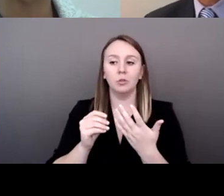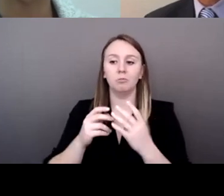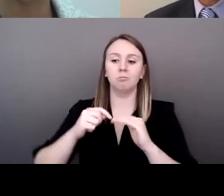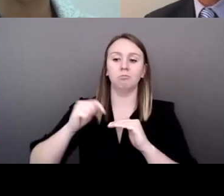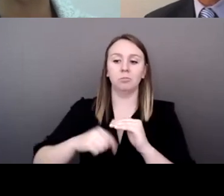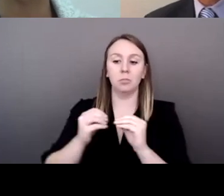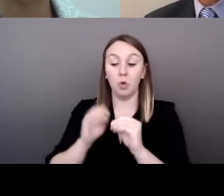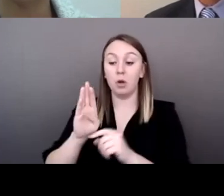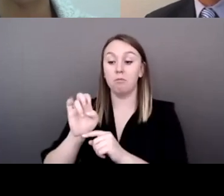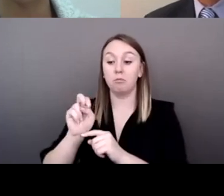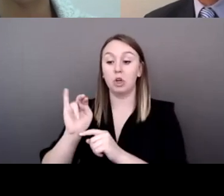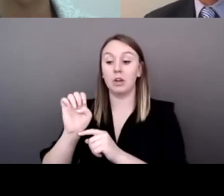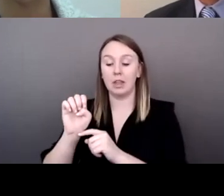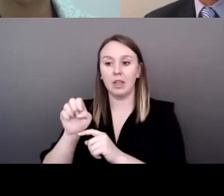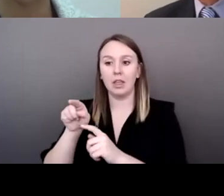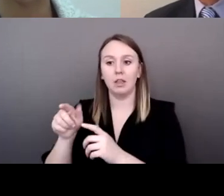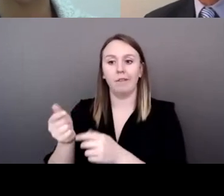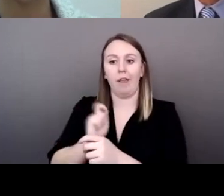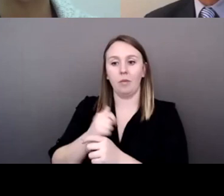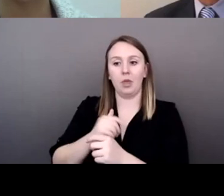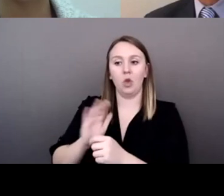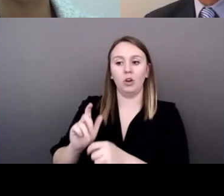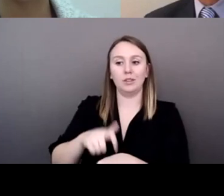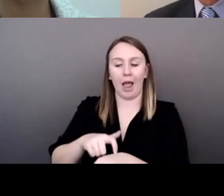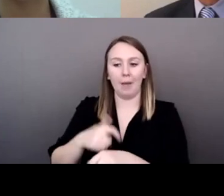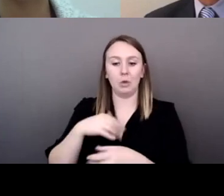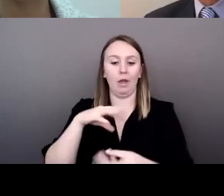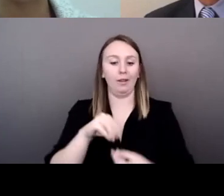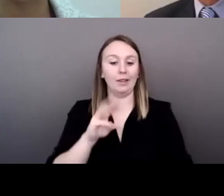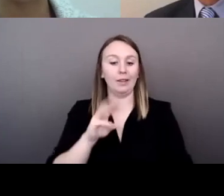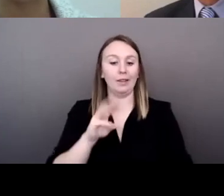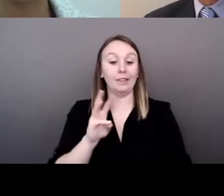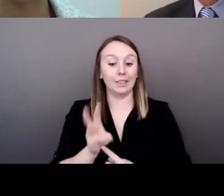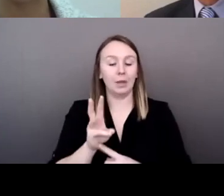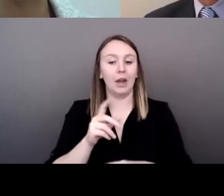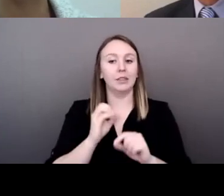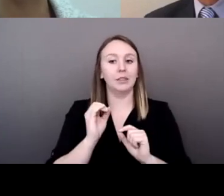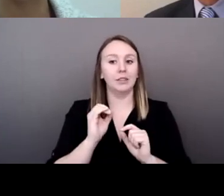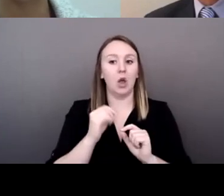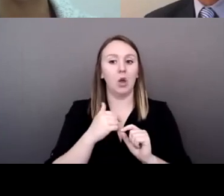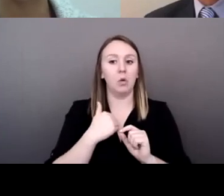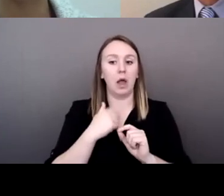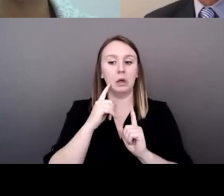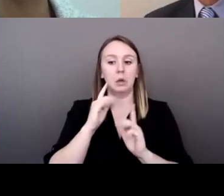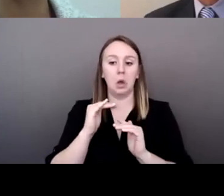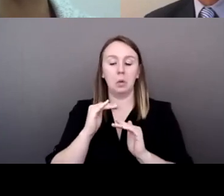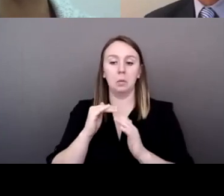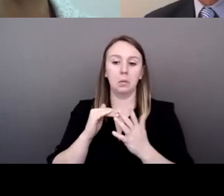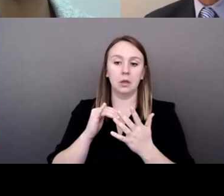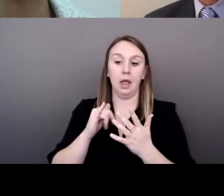just being a prattle of all of the information. And I hope that it was meaningful enough. And I